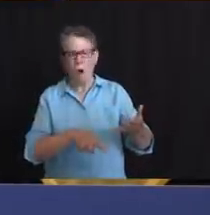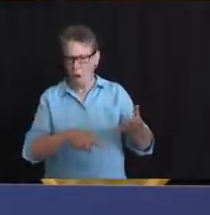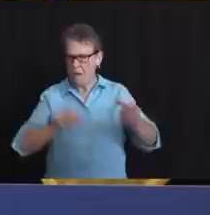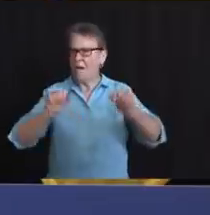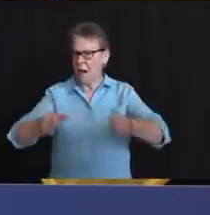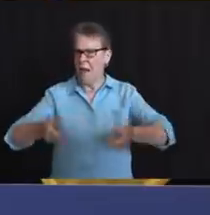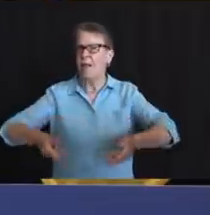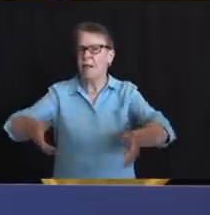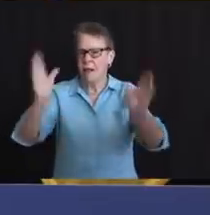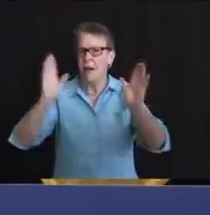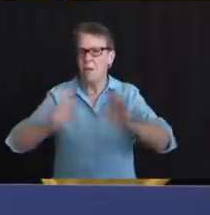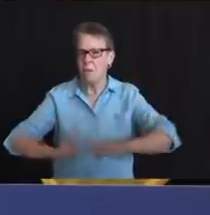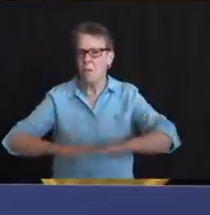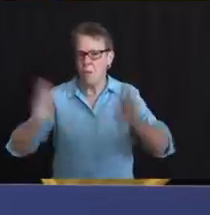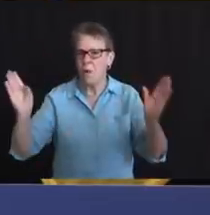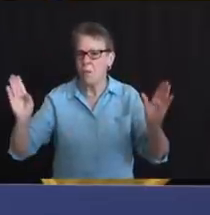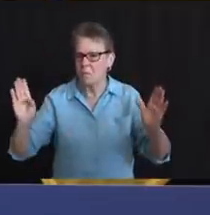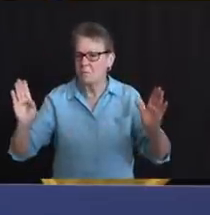Judy.